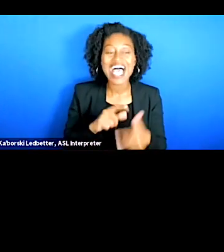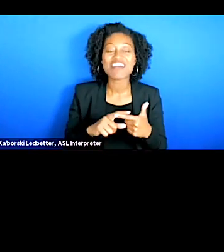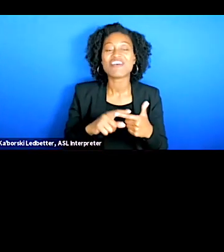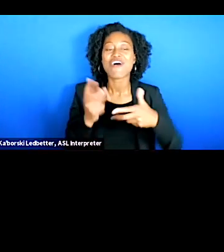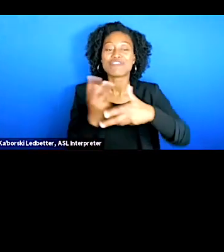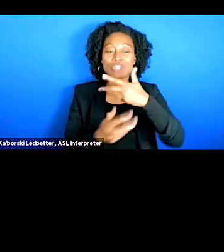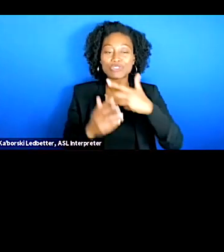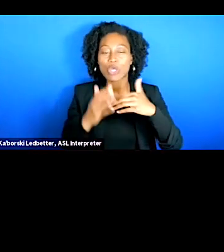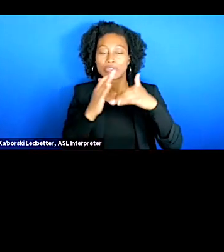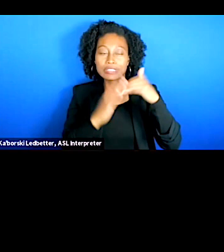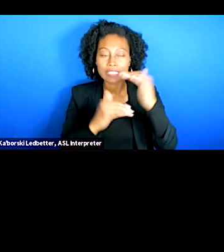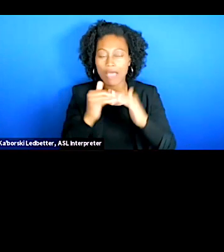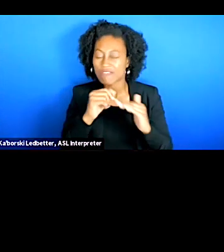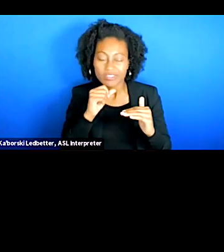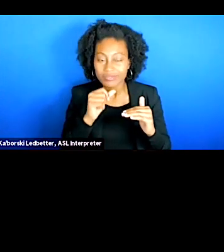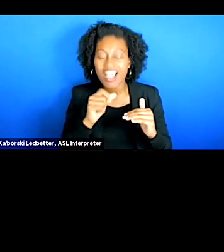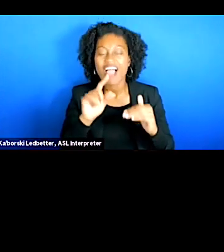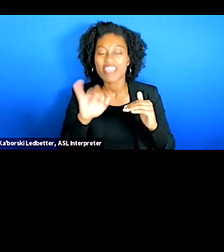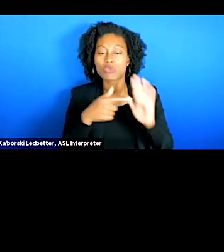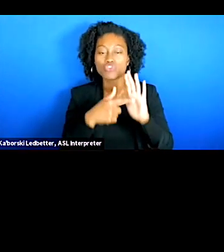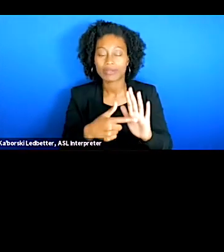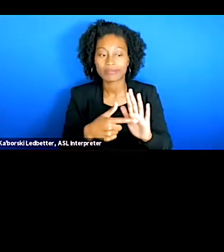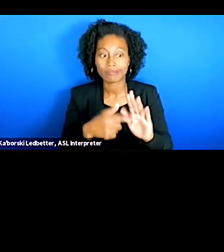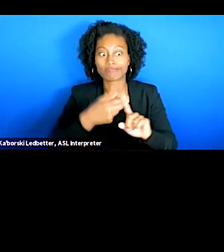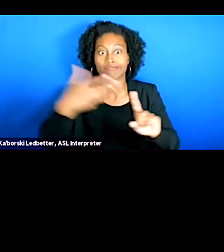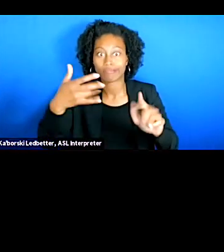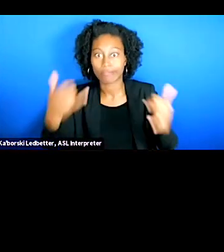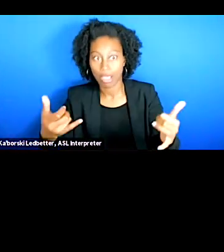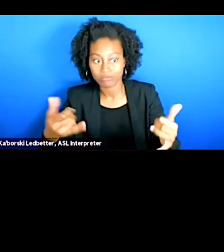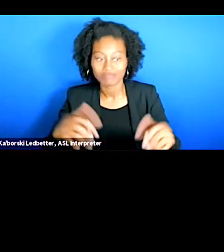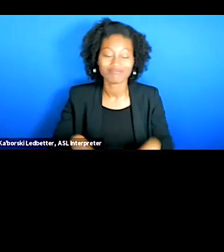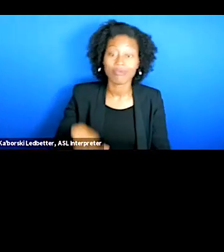Here is an excerpt taken from the Alonso 2012 study.